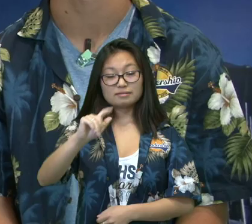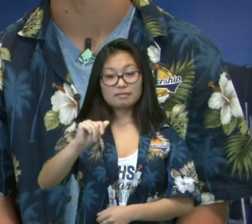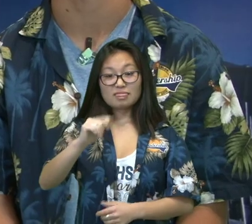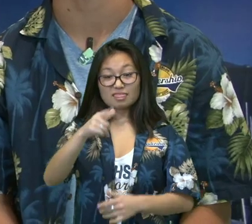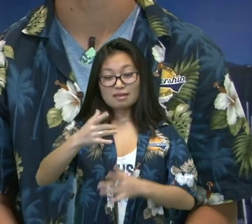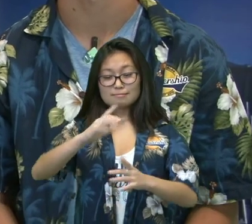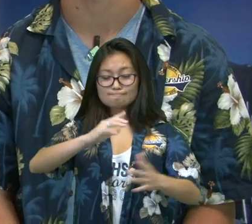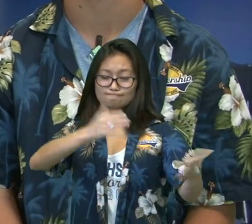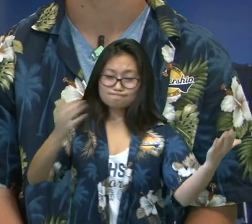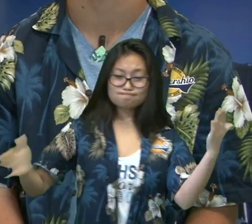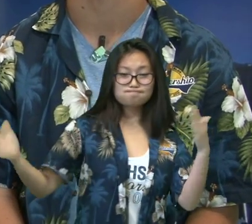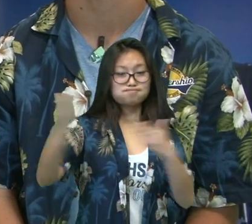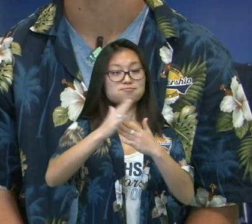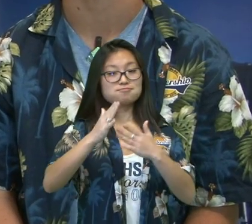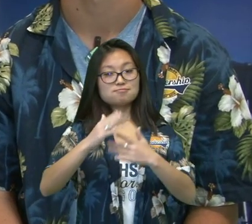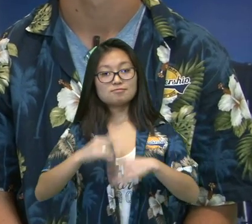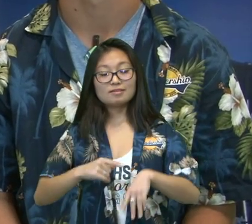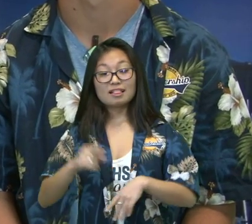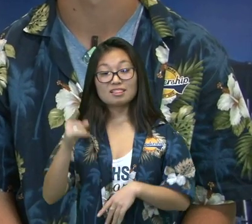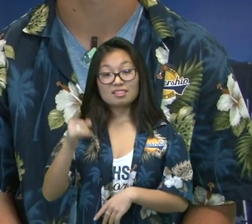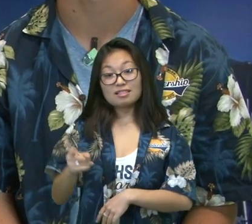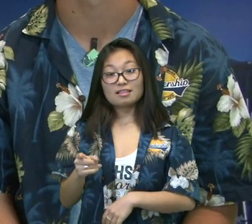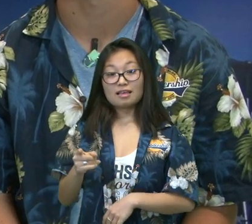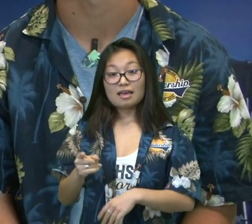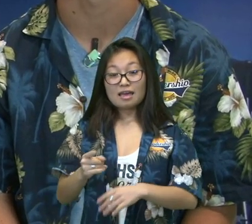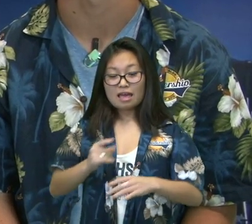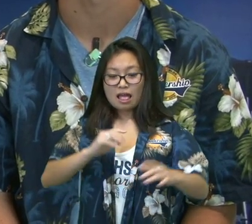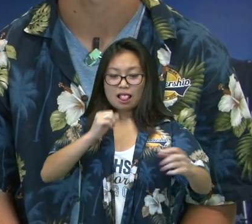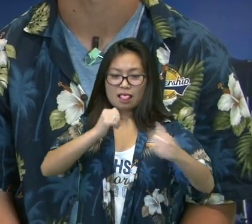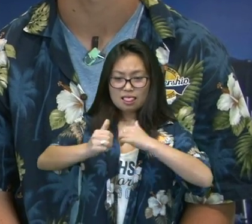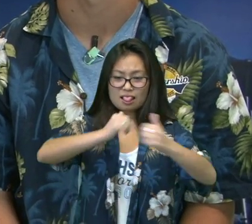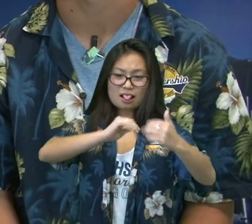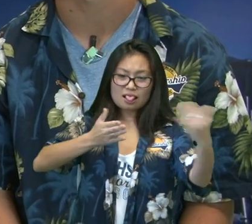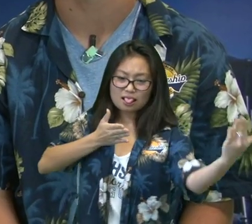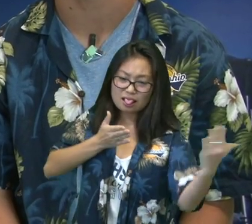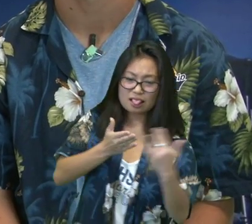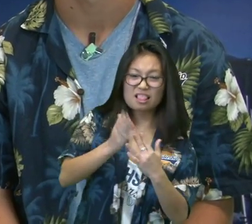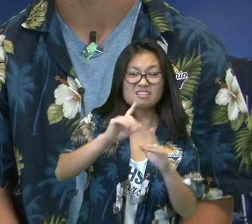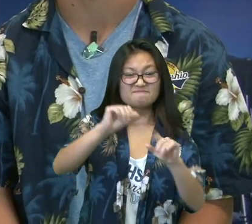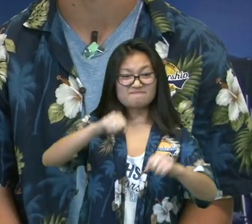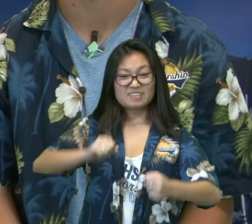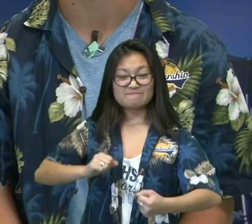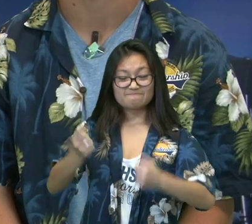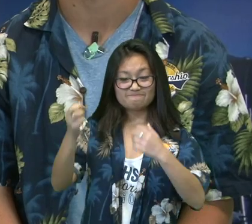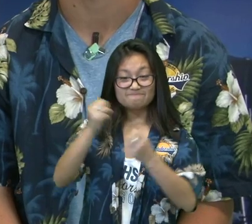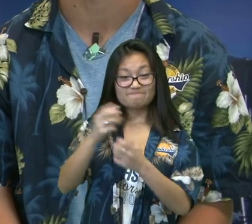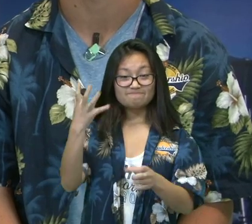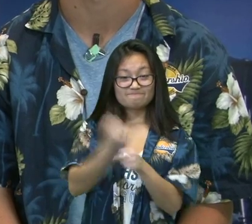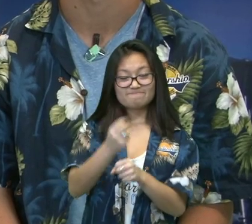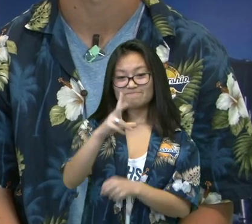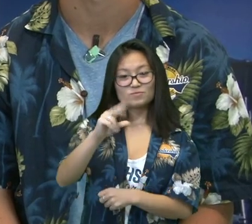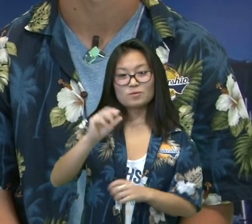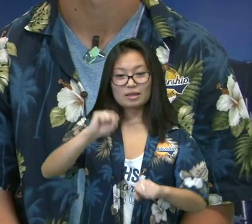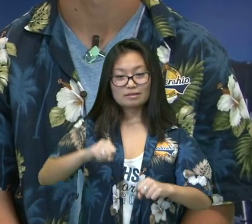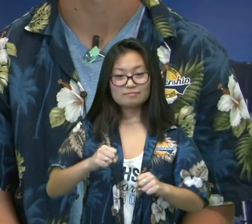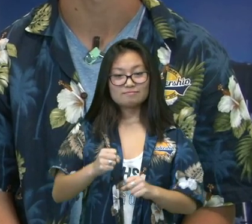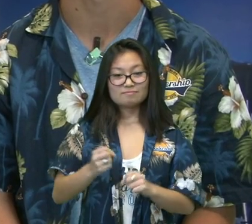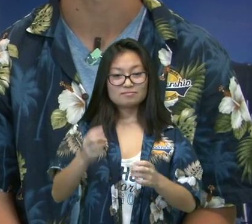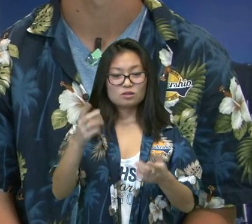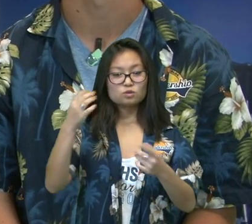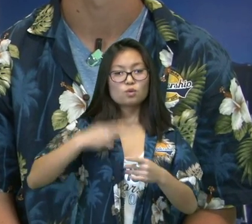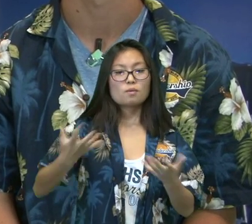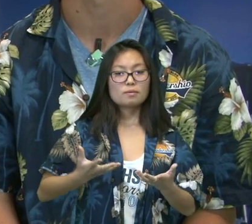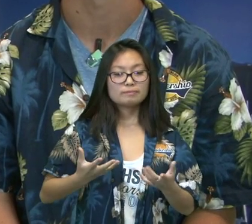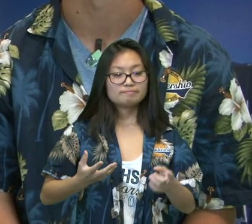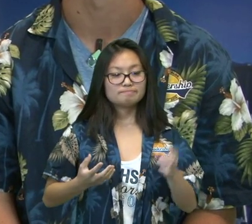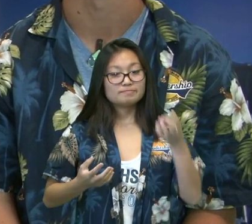fifth-ranked CIF team of Division I tennis. Our boys battled tough against the Mustangs on our courts, but fell under the powerhouse of the team, ending with a